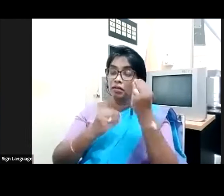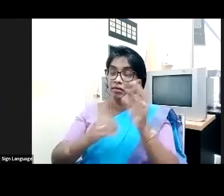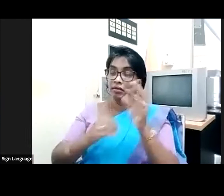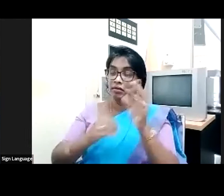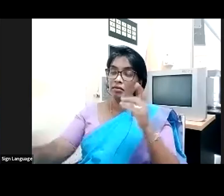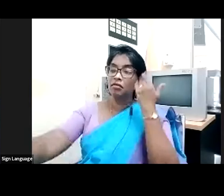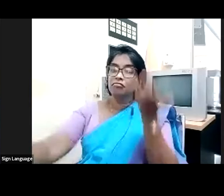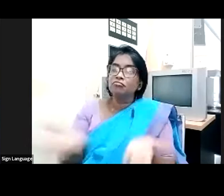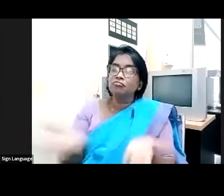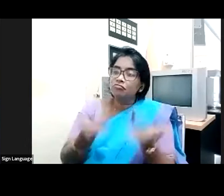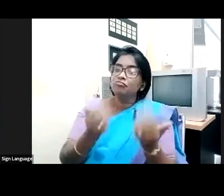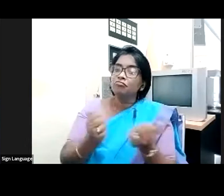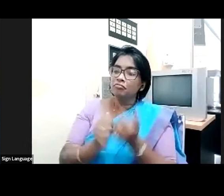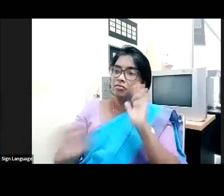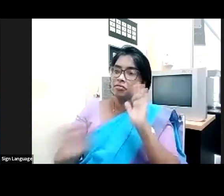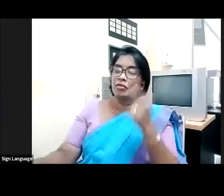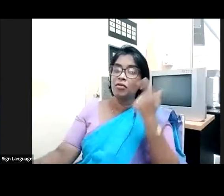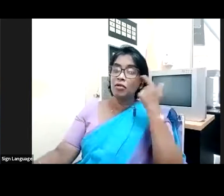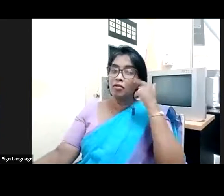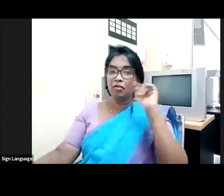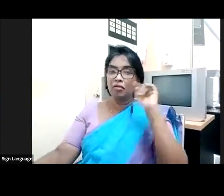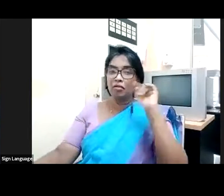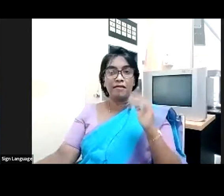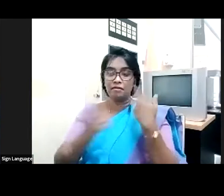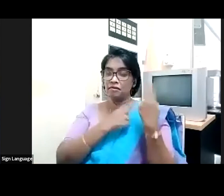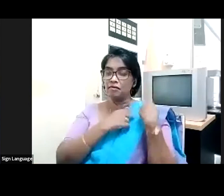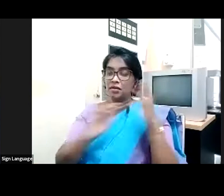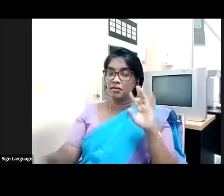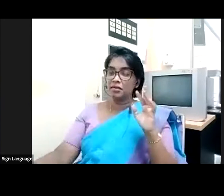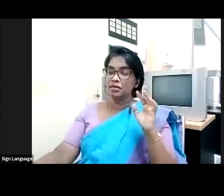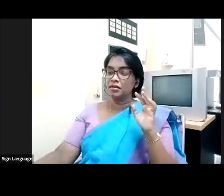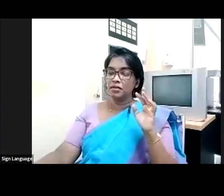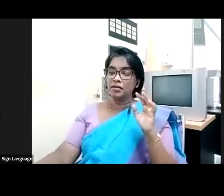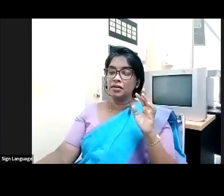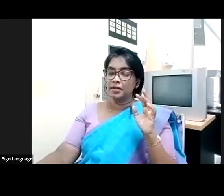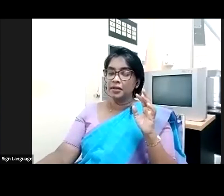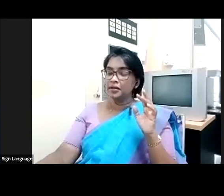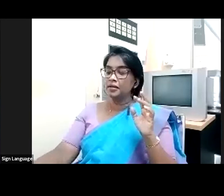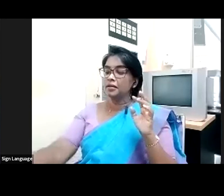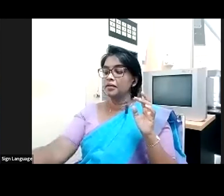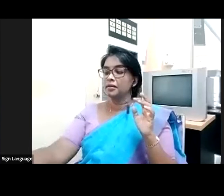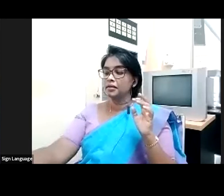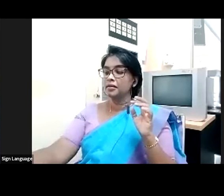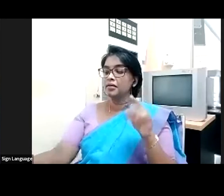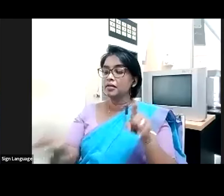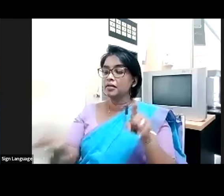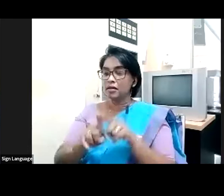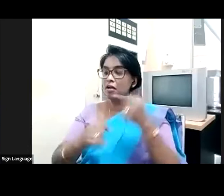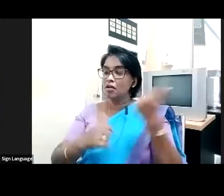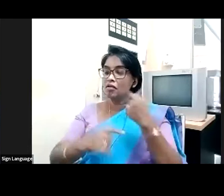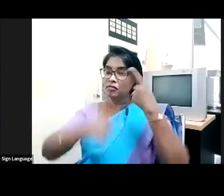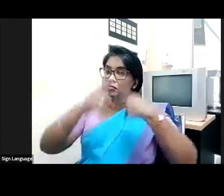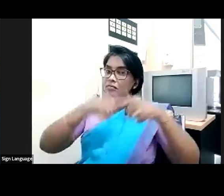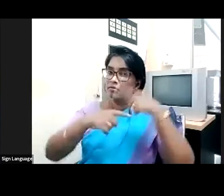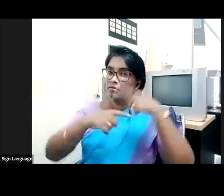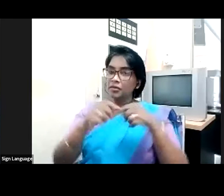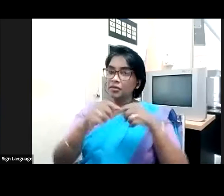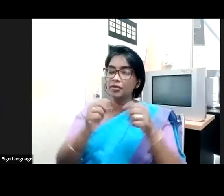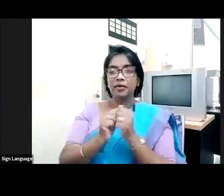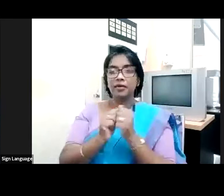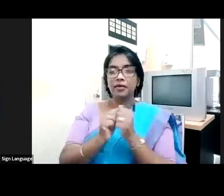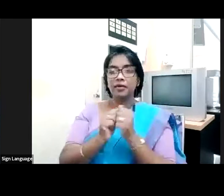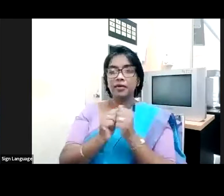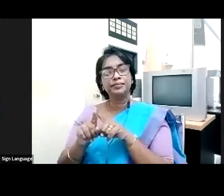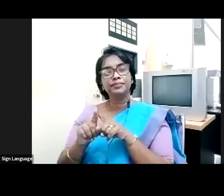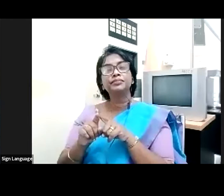taking, because the new normal will define success, and you have the opportunity to create success.